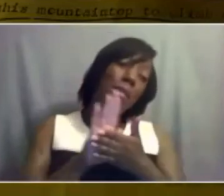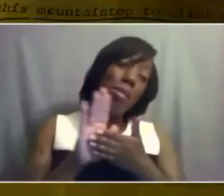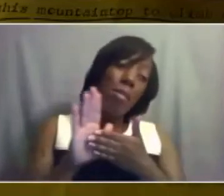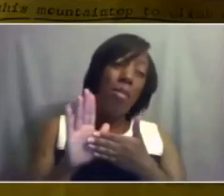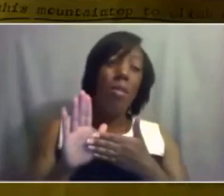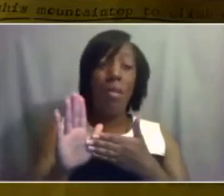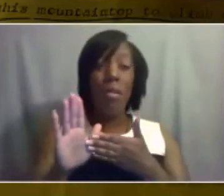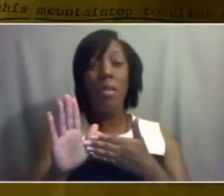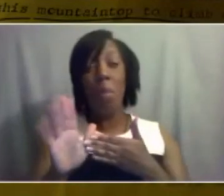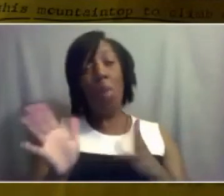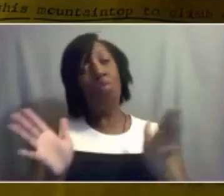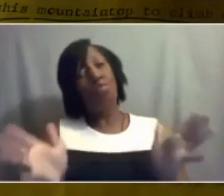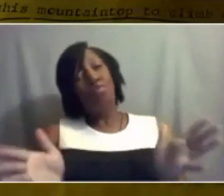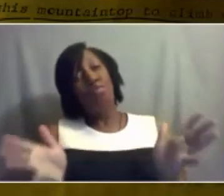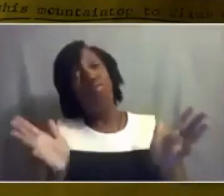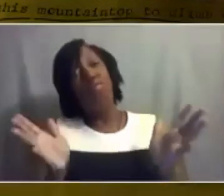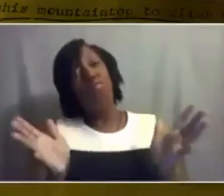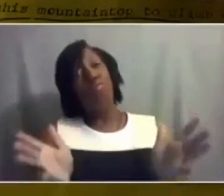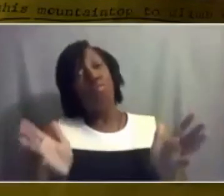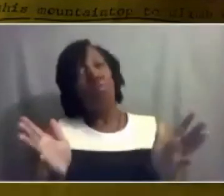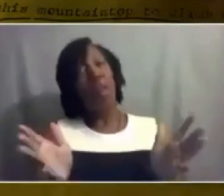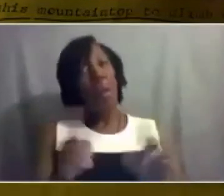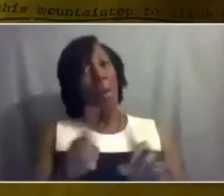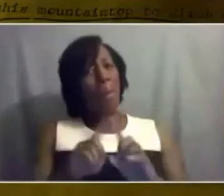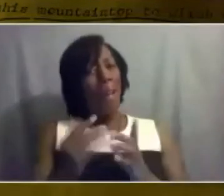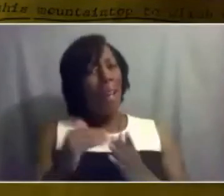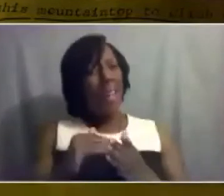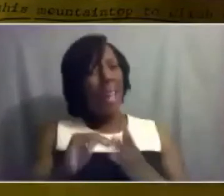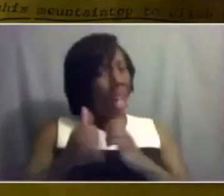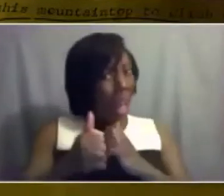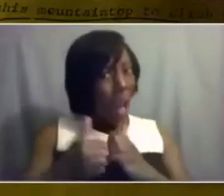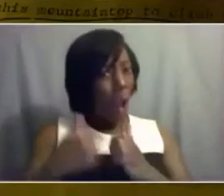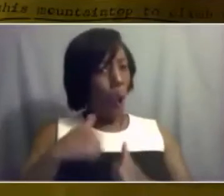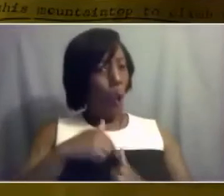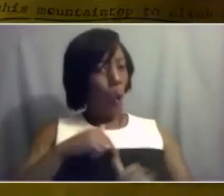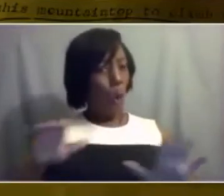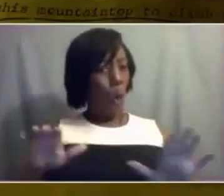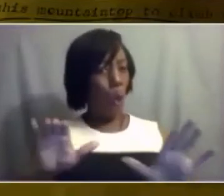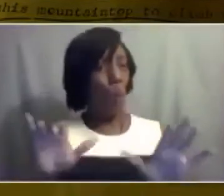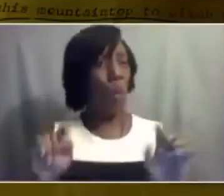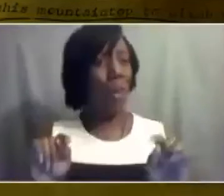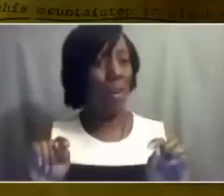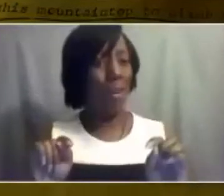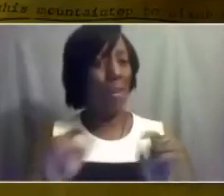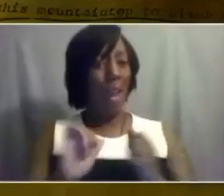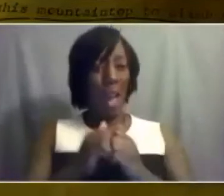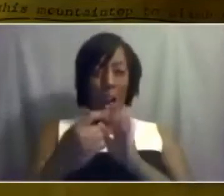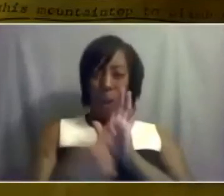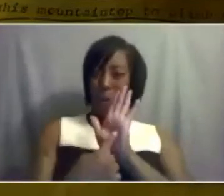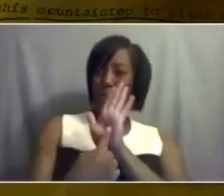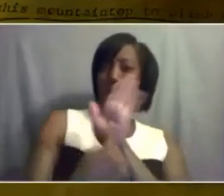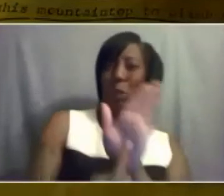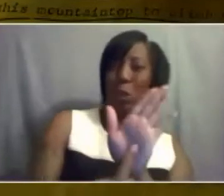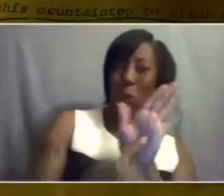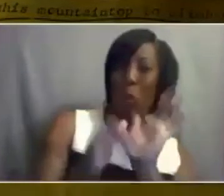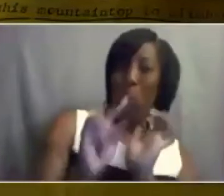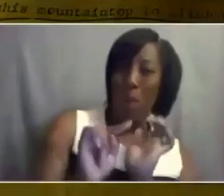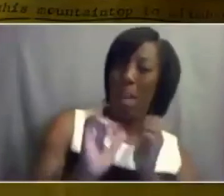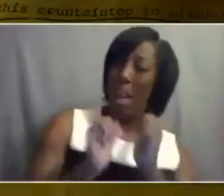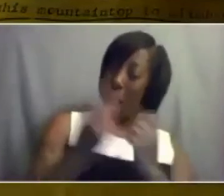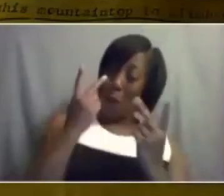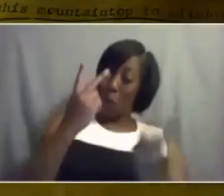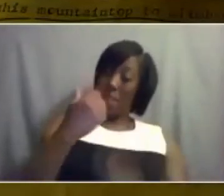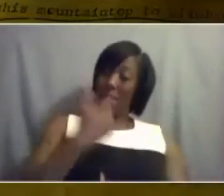kind of talk about this, but again, how are we translating that into these action items? How are we seeing ourselves